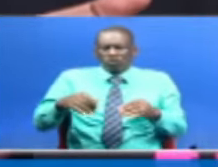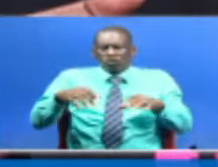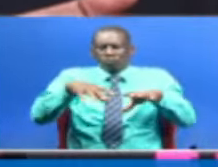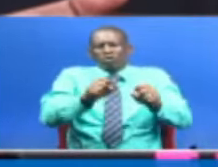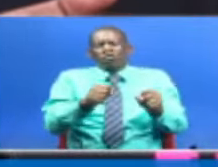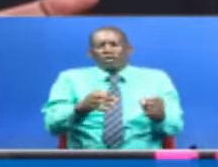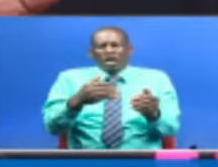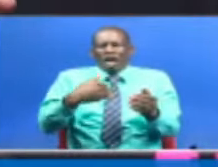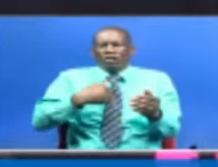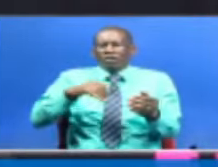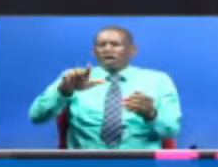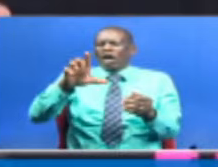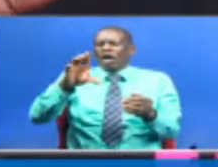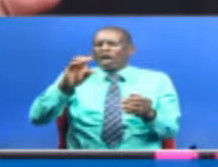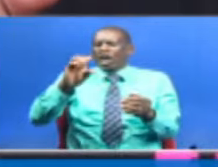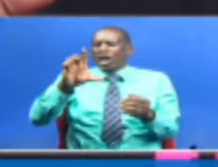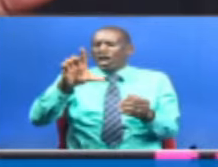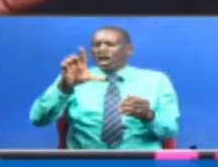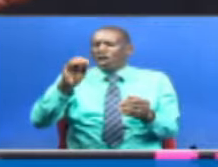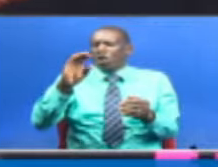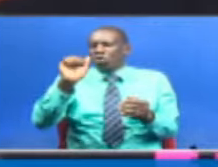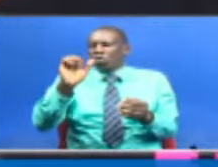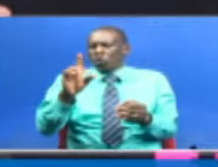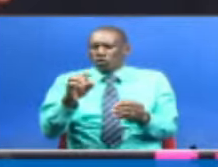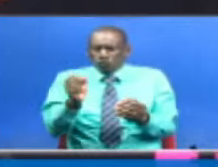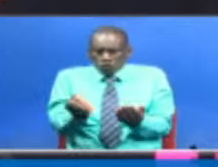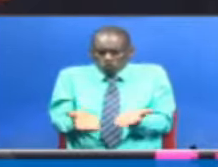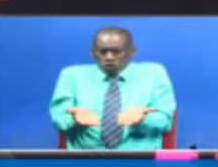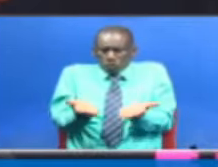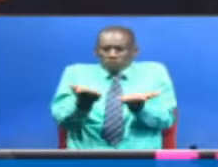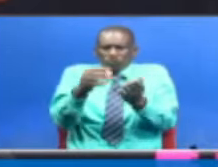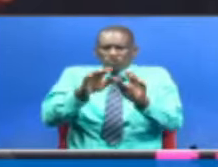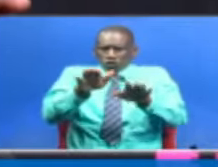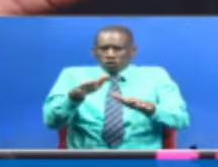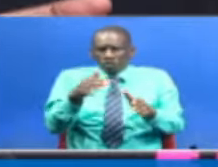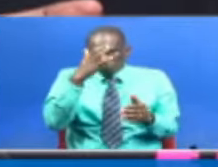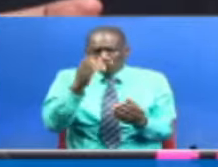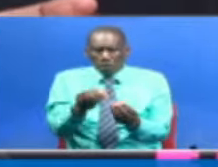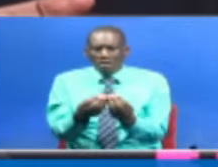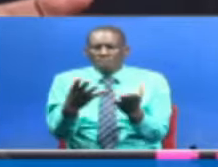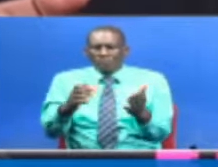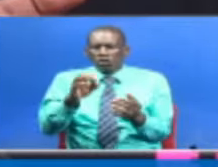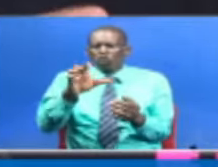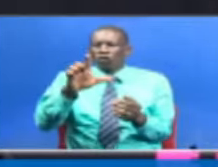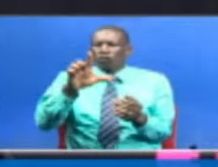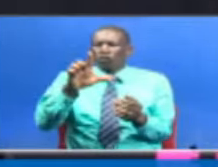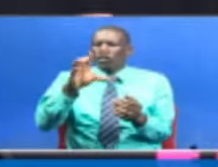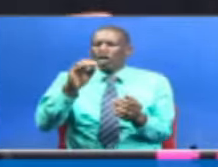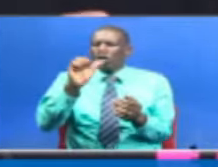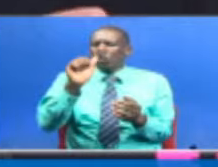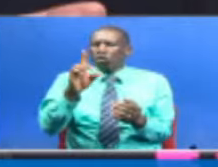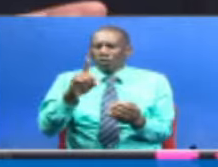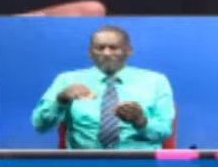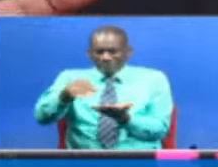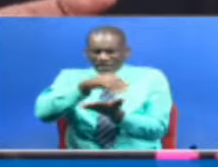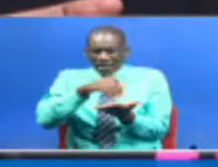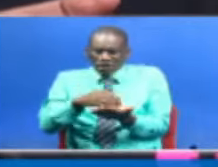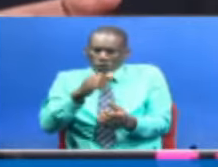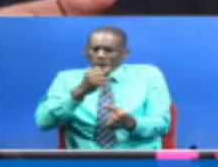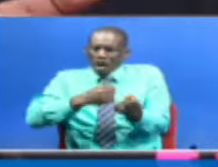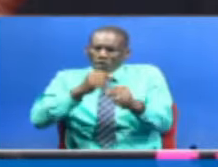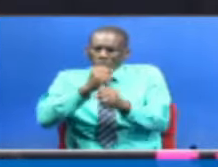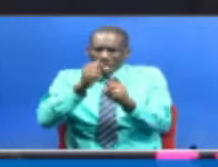load. And so you bring it up slowly, and because most of the load centers were asleep, it